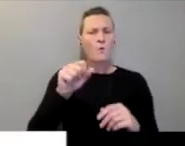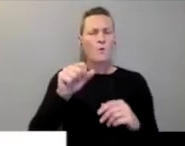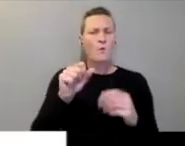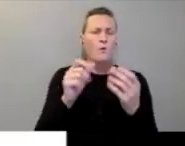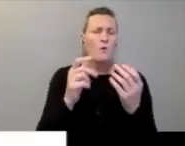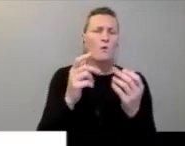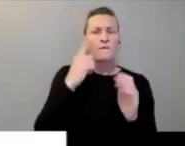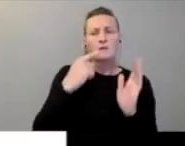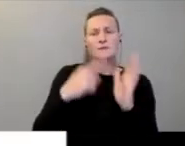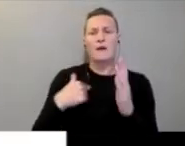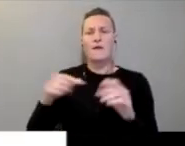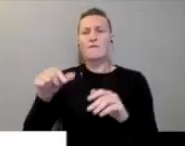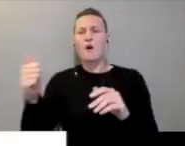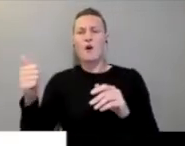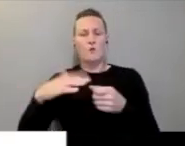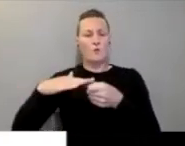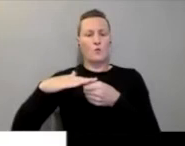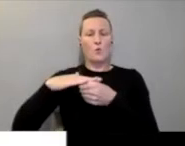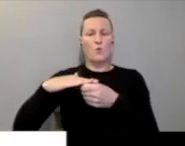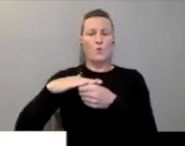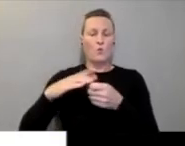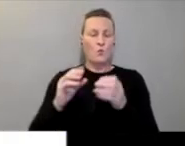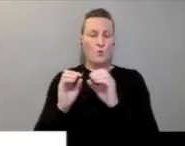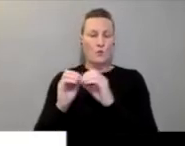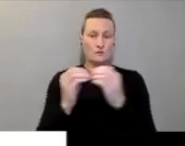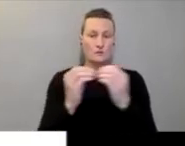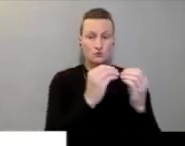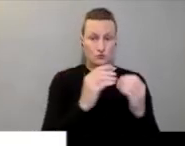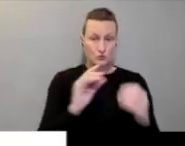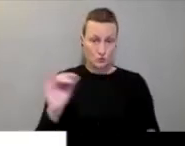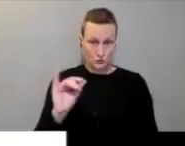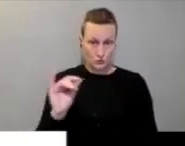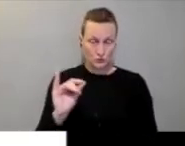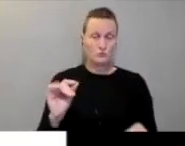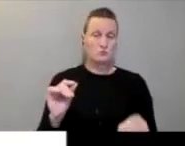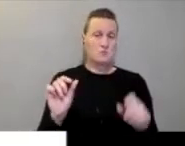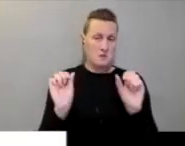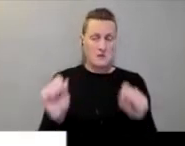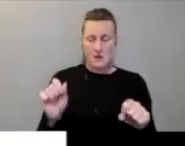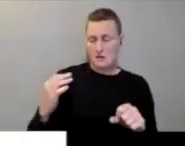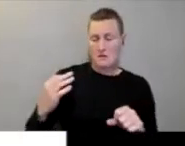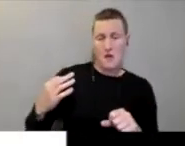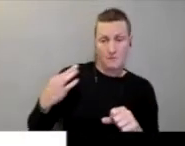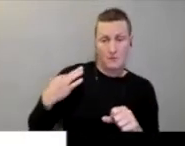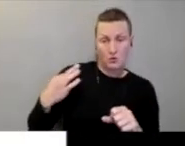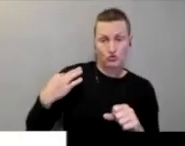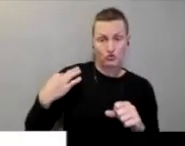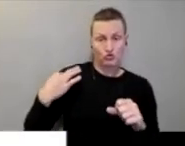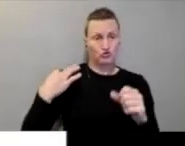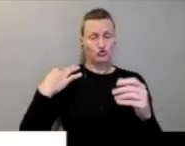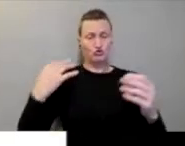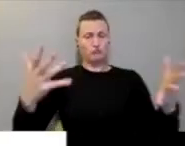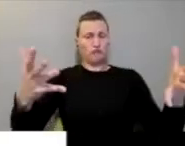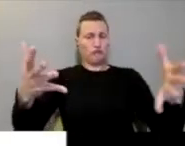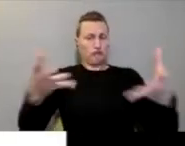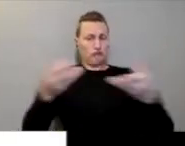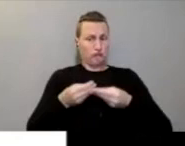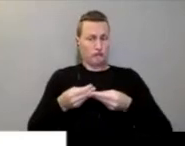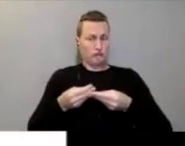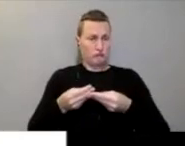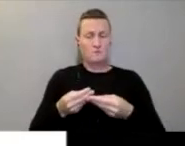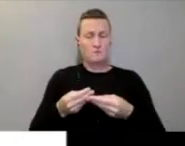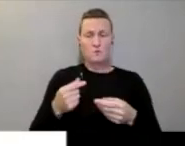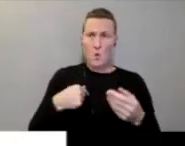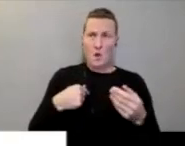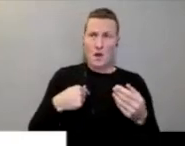organizations, are eligible to put applications in. So I would tentatively say yes, but